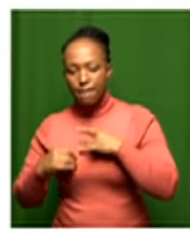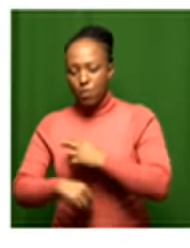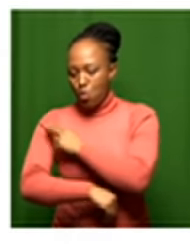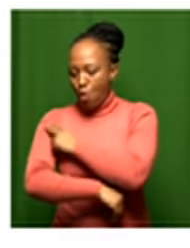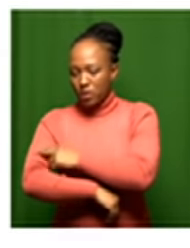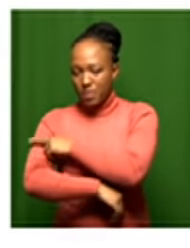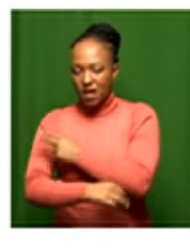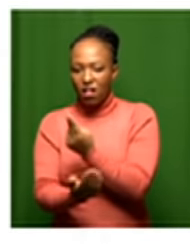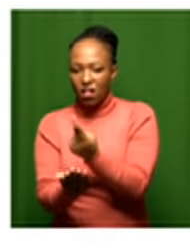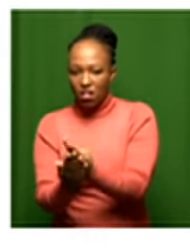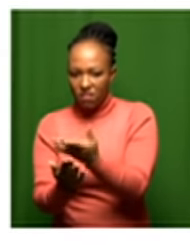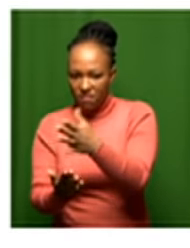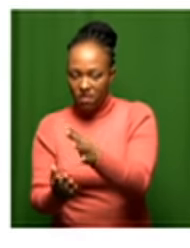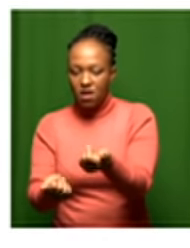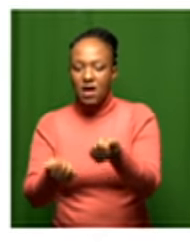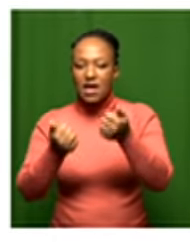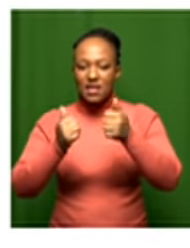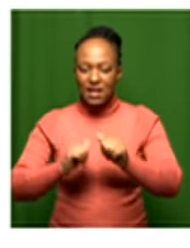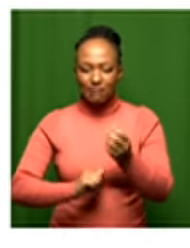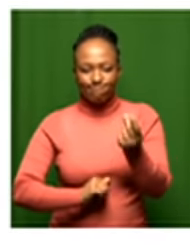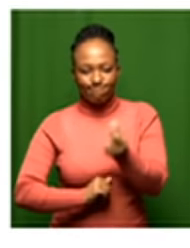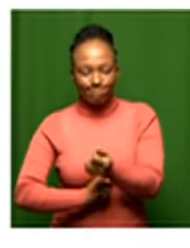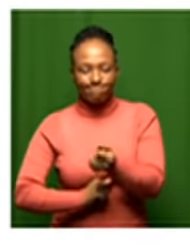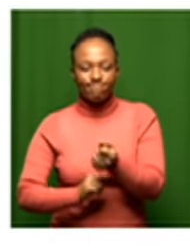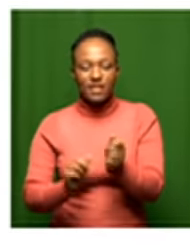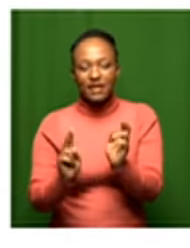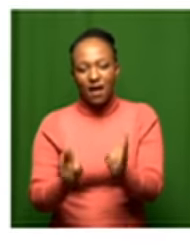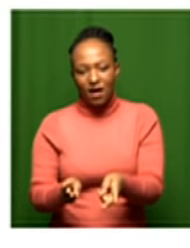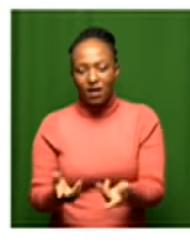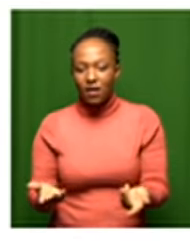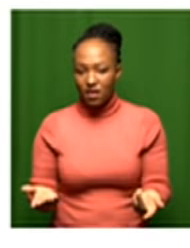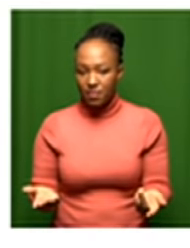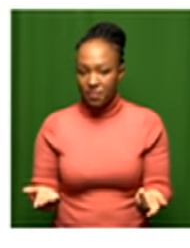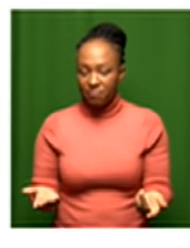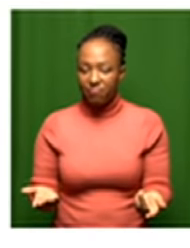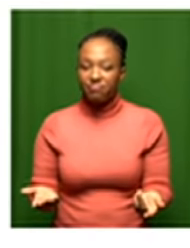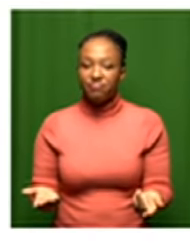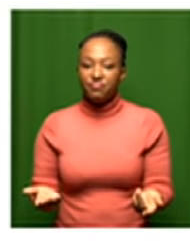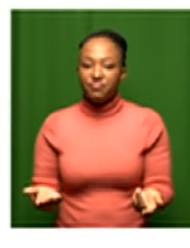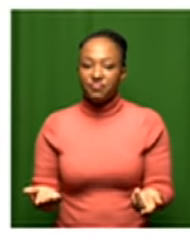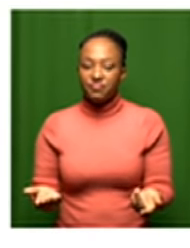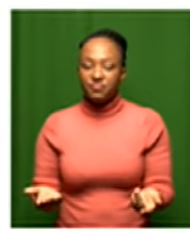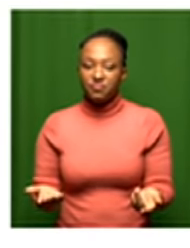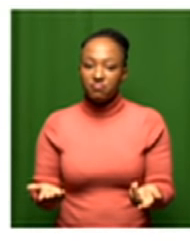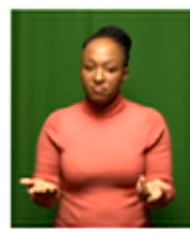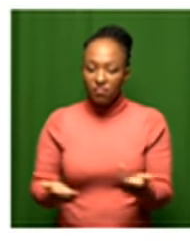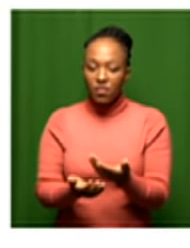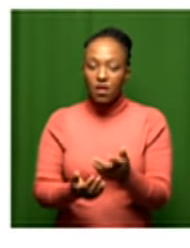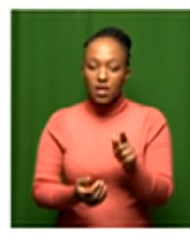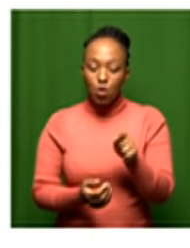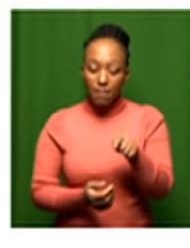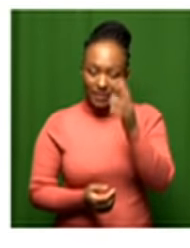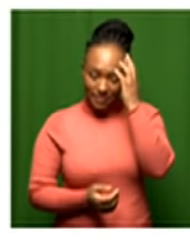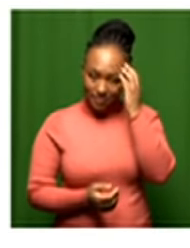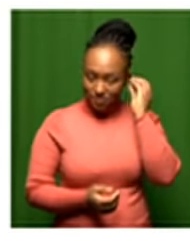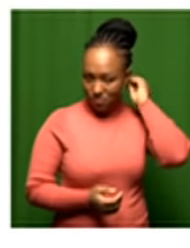hospitalized and then ultimately, unfortunately, succumbing to the virus. So one, we do need to remember